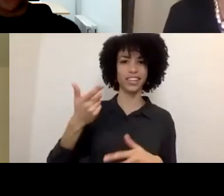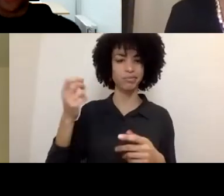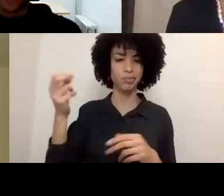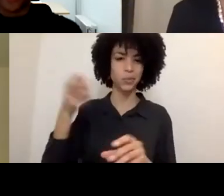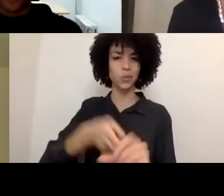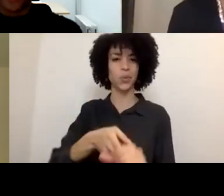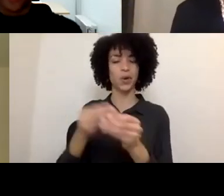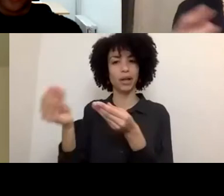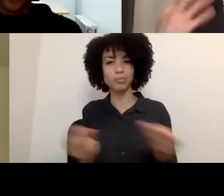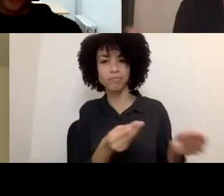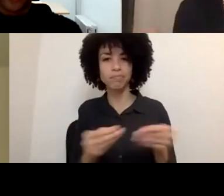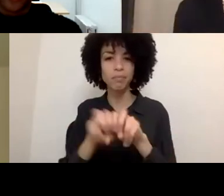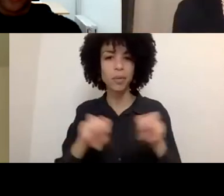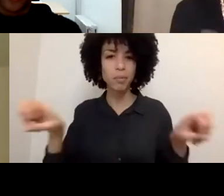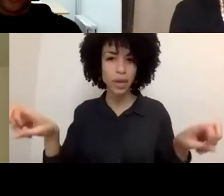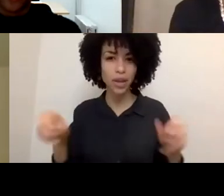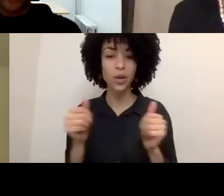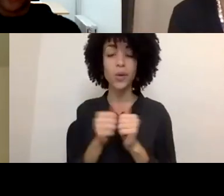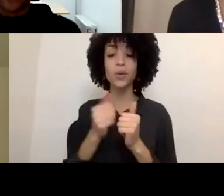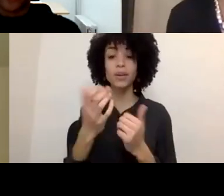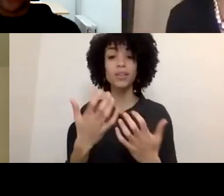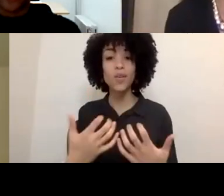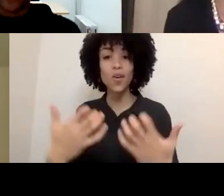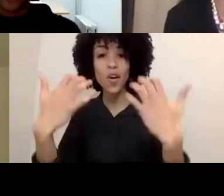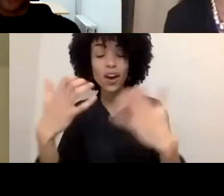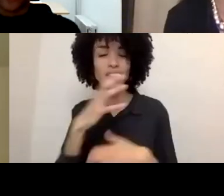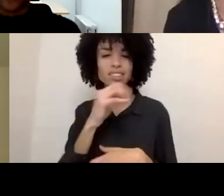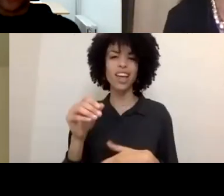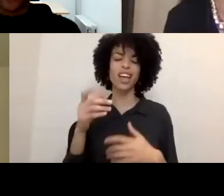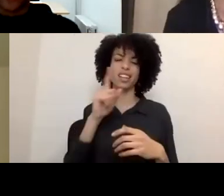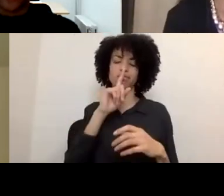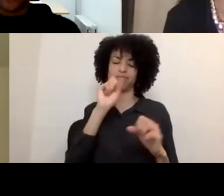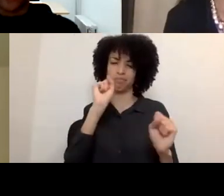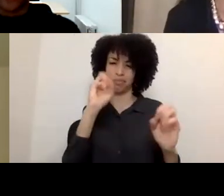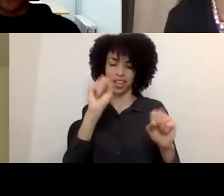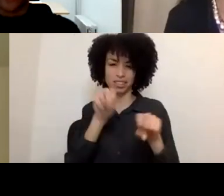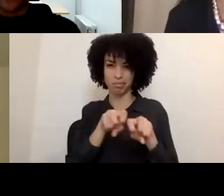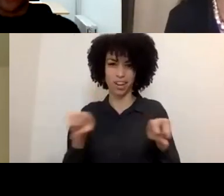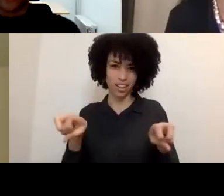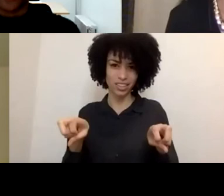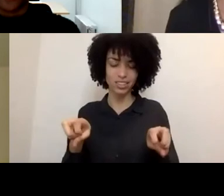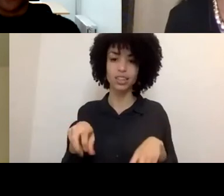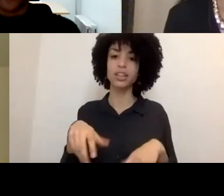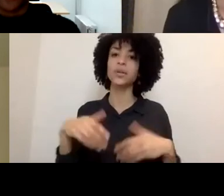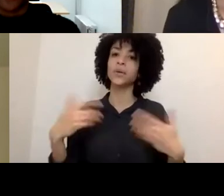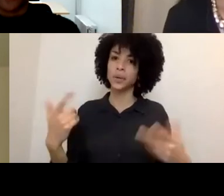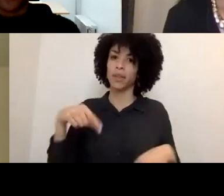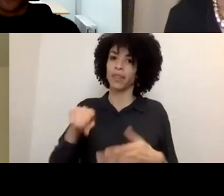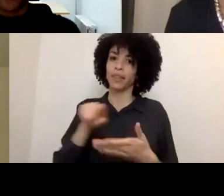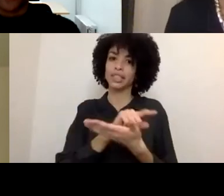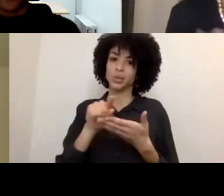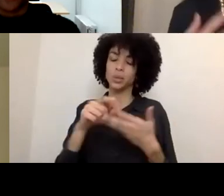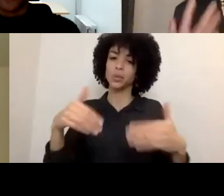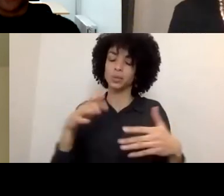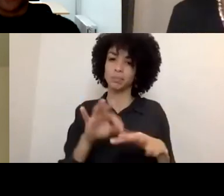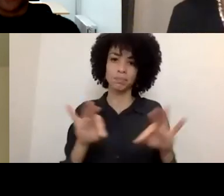have the opportunity to be in community with our dear audience and our esteemed panelists, especially during a week such as this. As Lisa